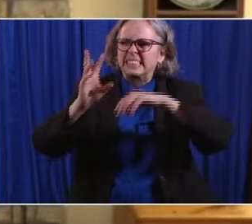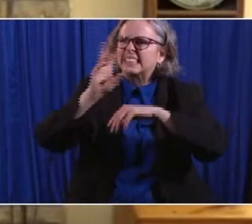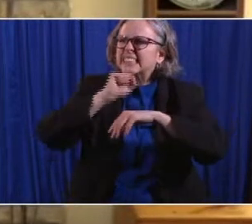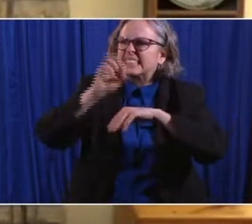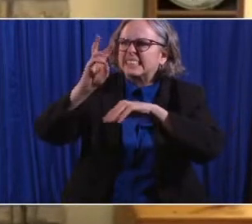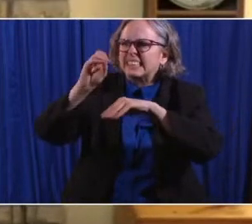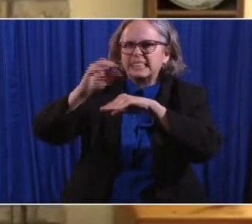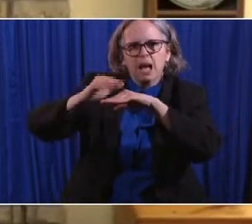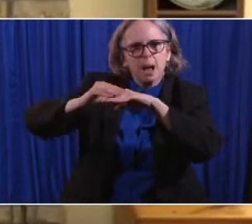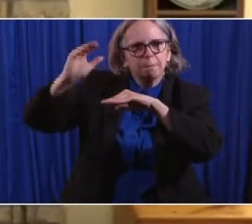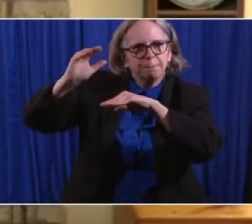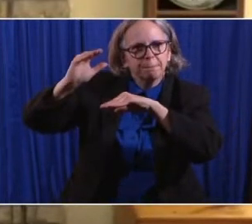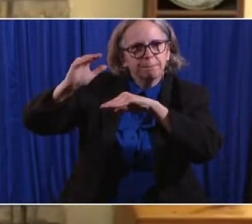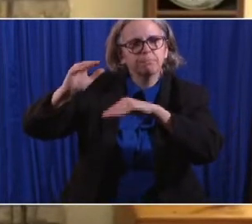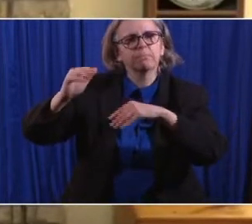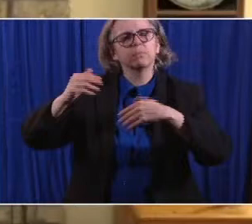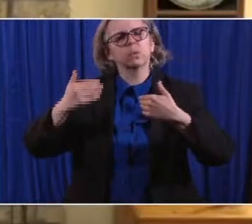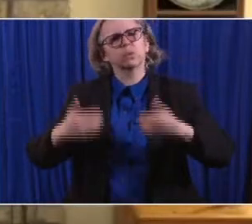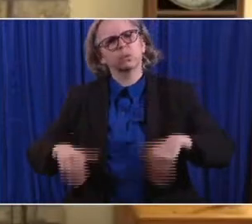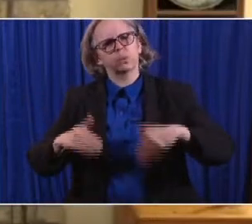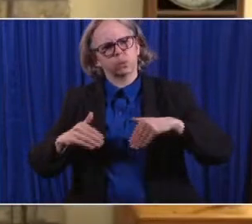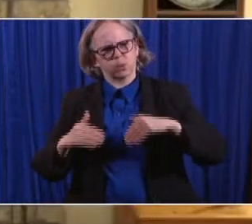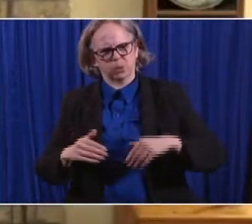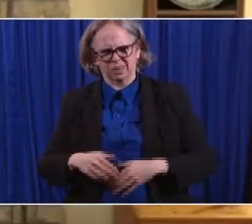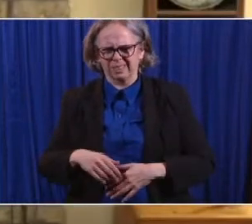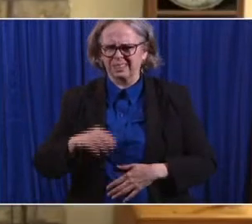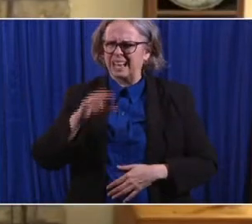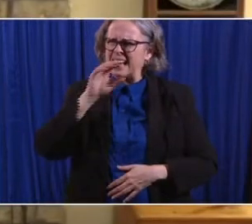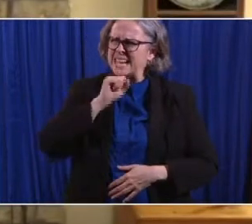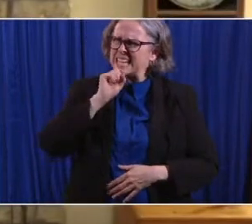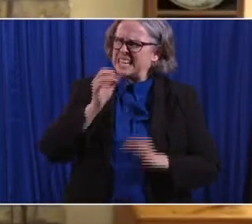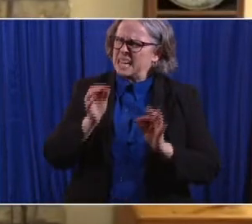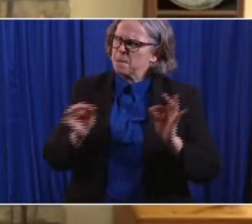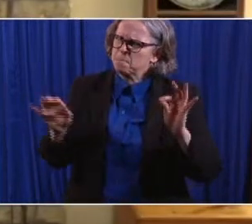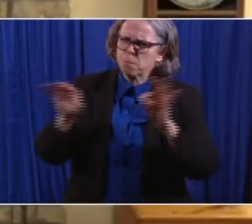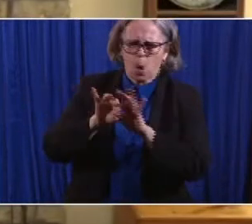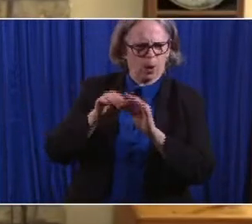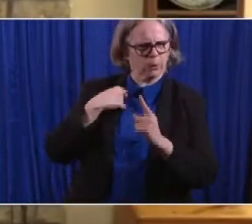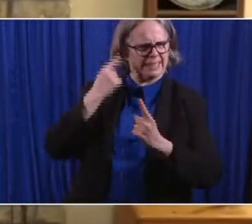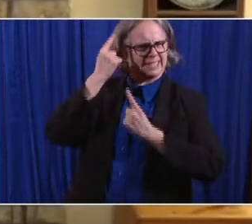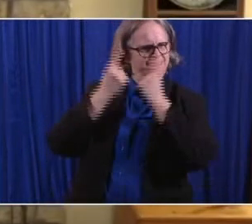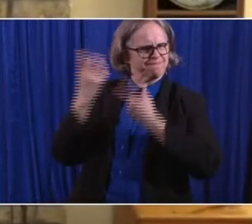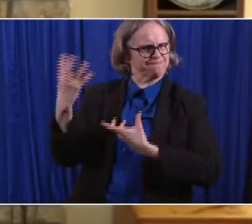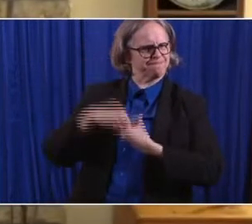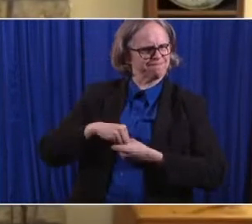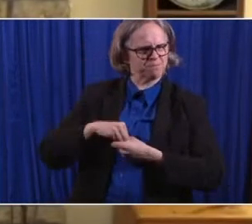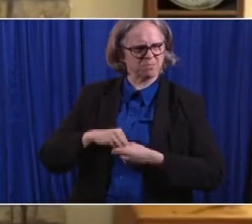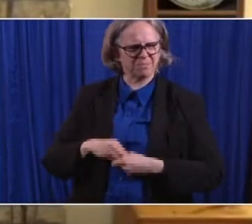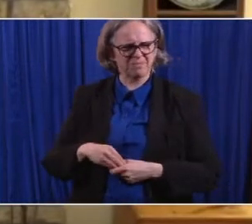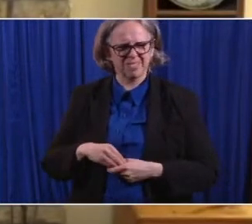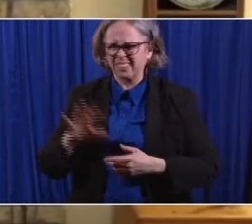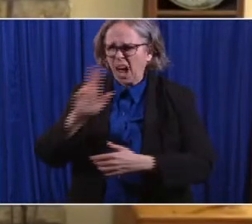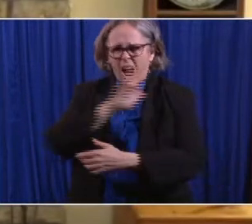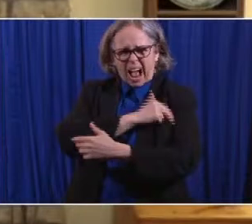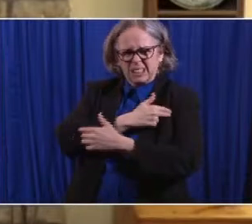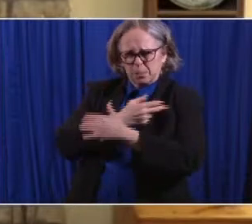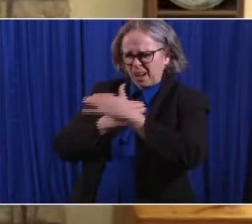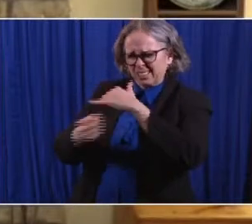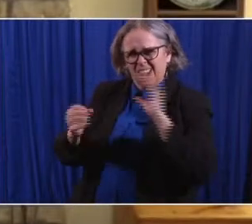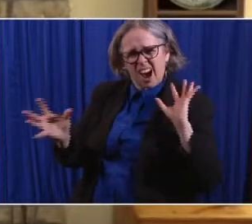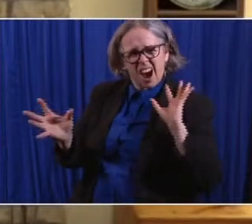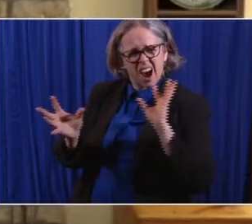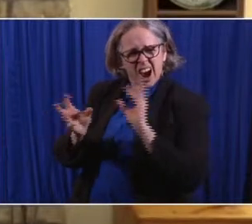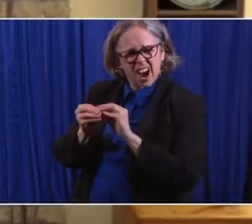numbers are just very, very critical. 2/3 of our hospitalizations have occurred with those 60 years of